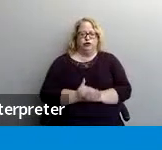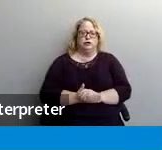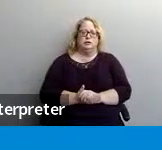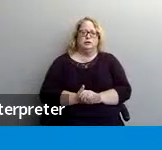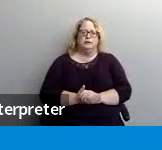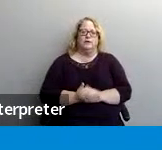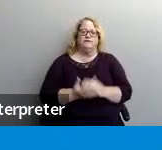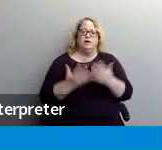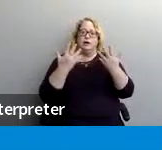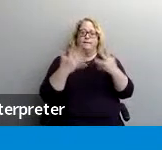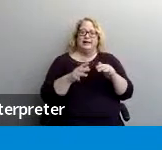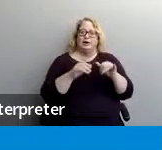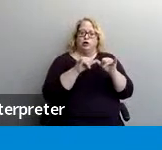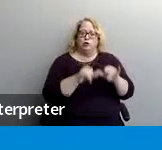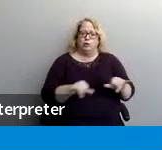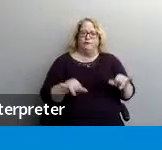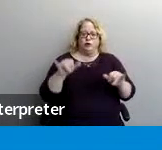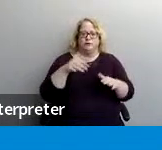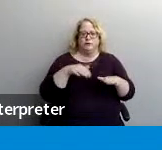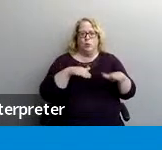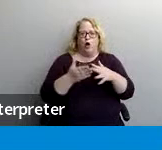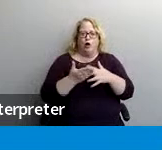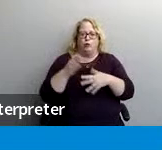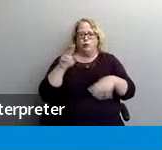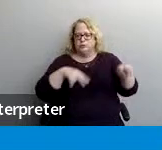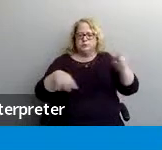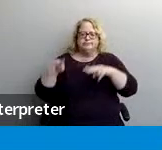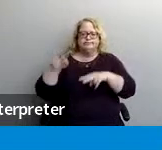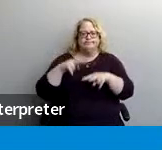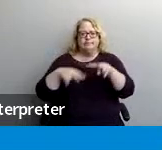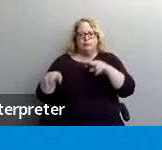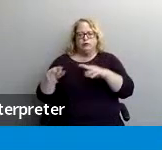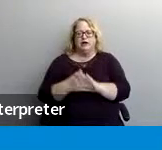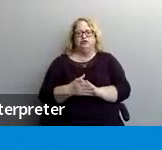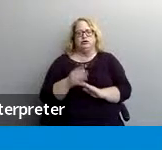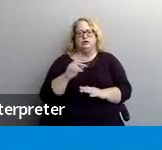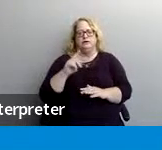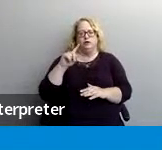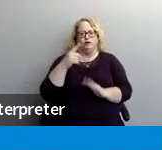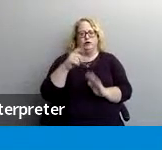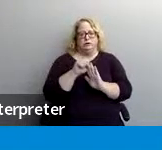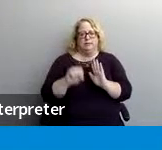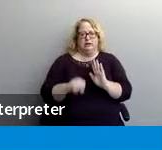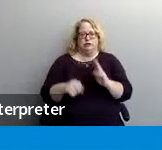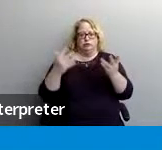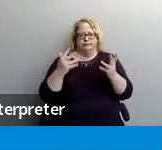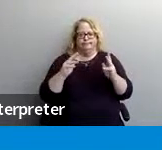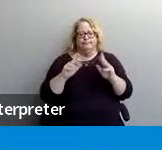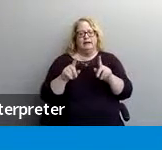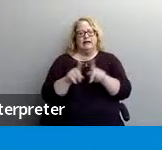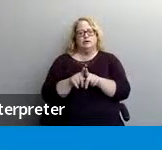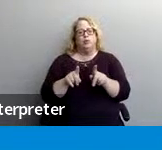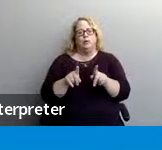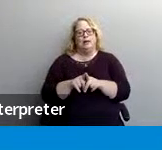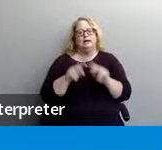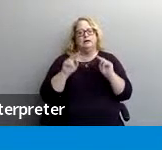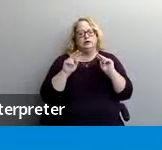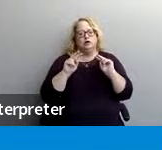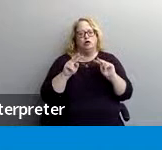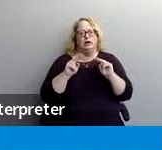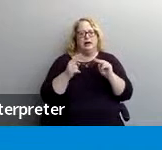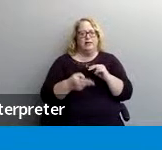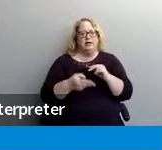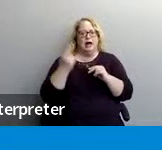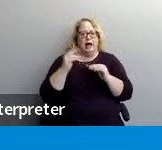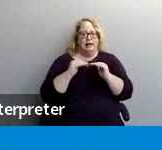have completed our universal walkthroughs and observations for the first semester, as well as looking at those